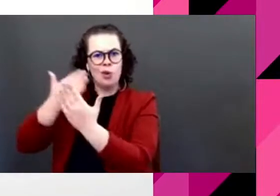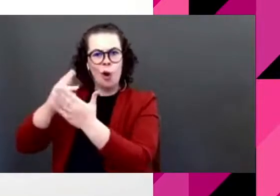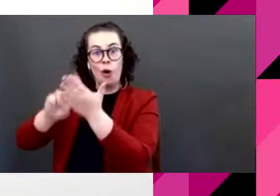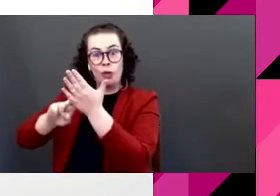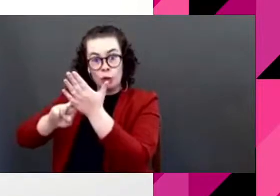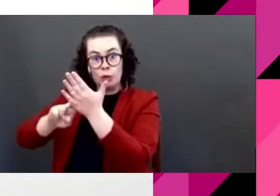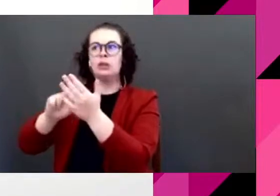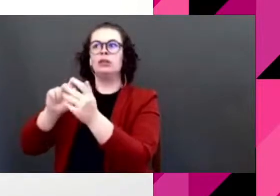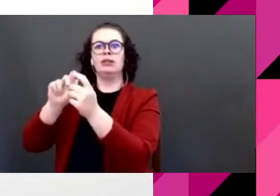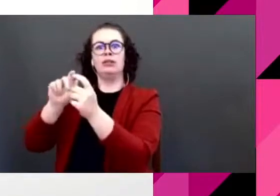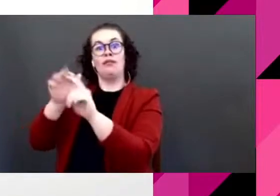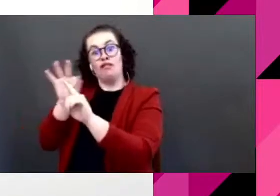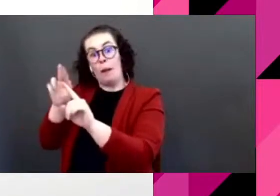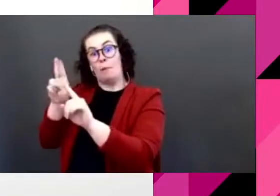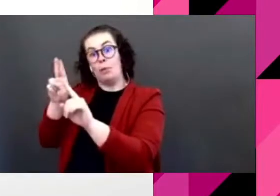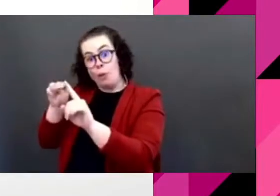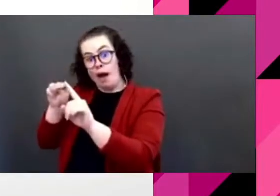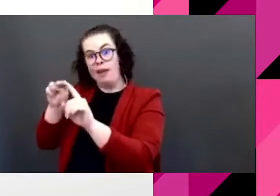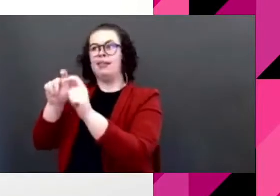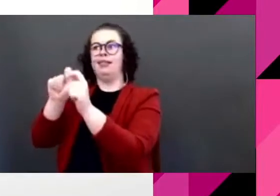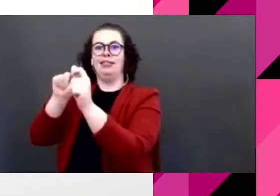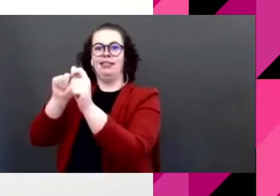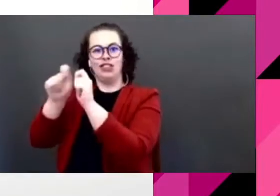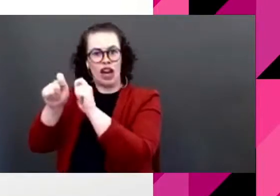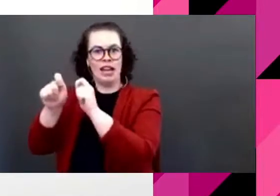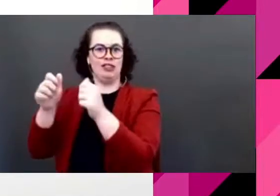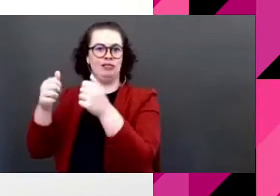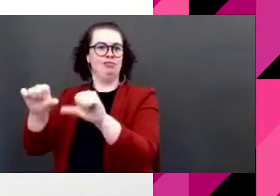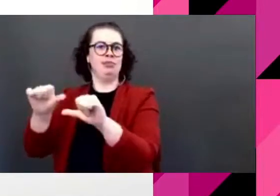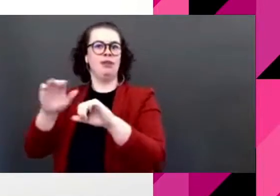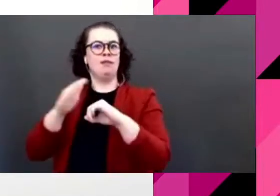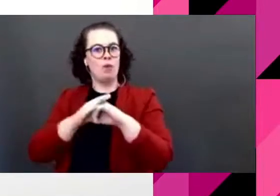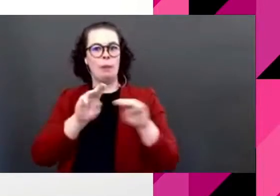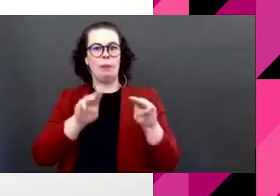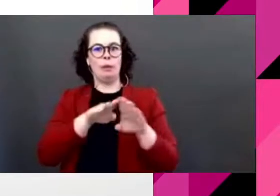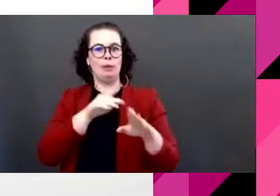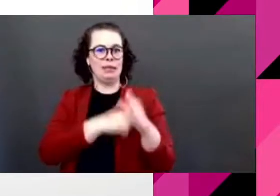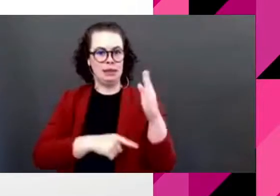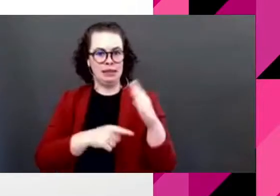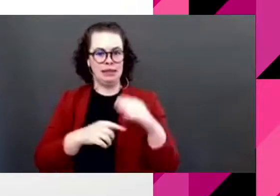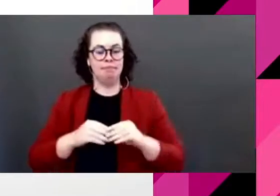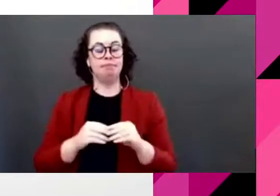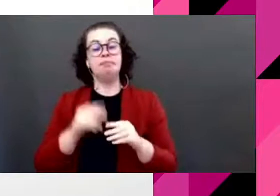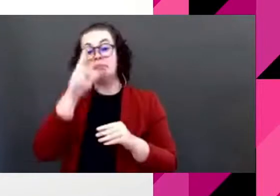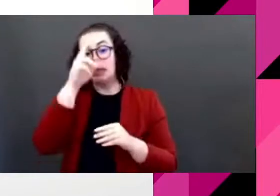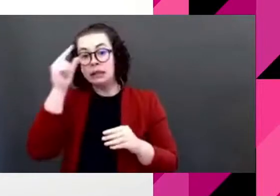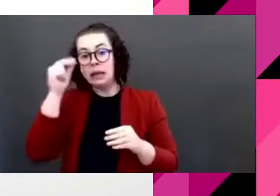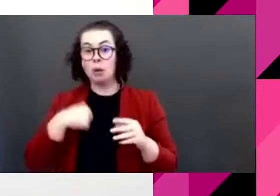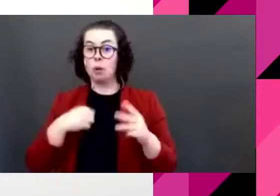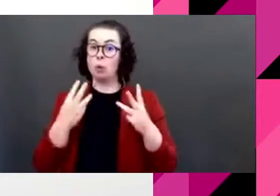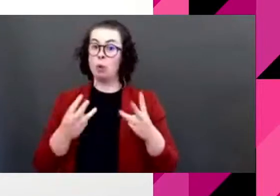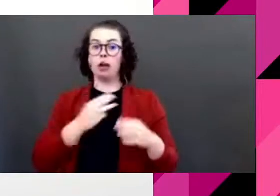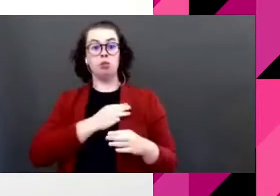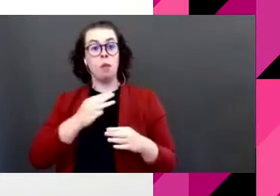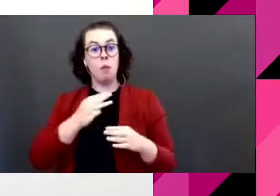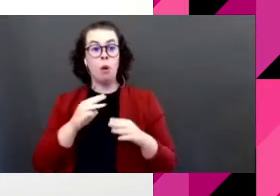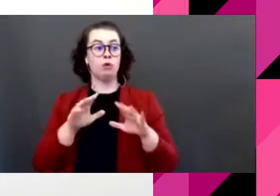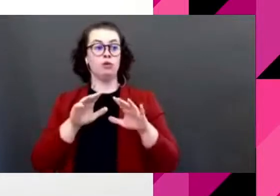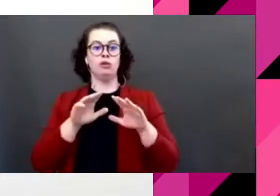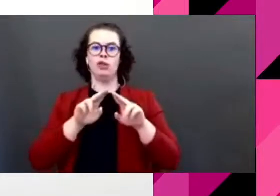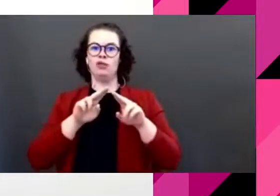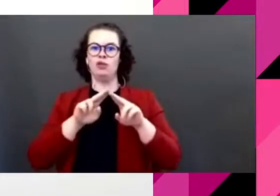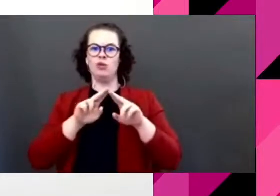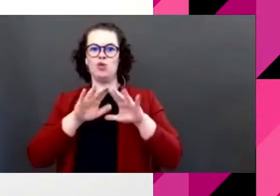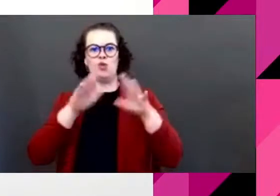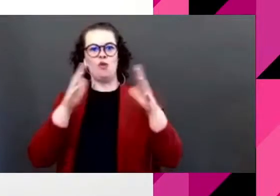Convention also places duties on states with regard to promoting universal design, and Ireland is unique in having a Centre